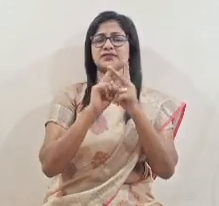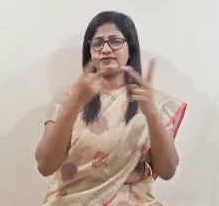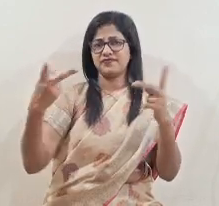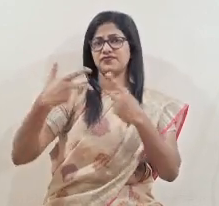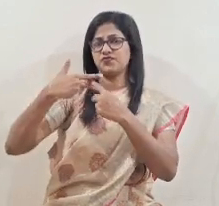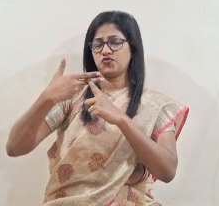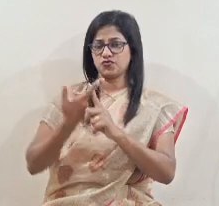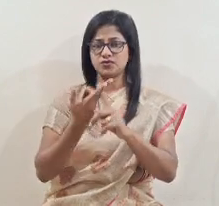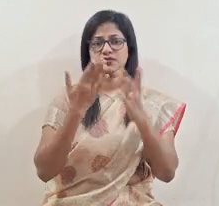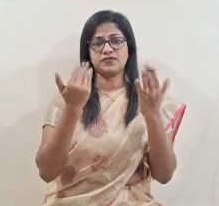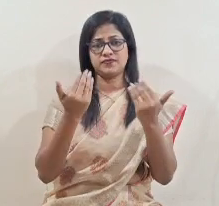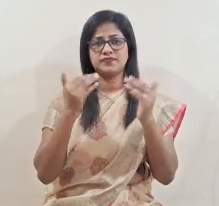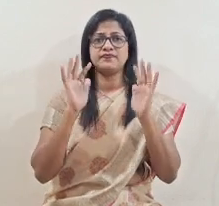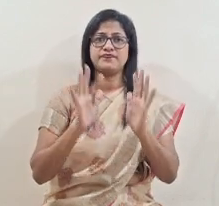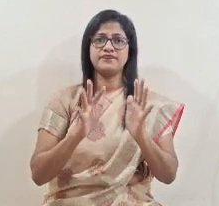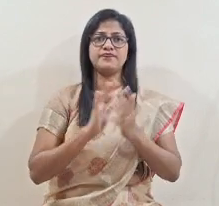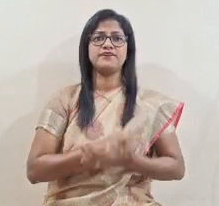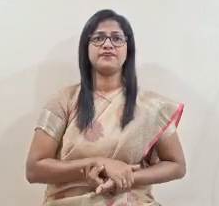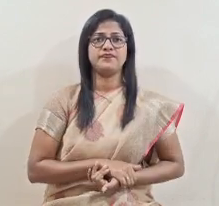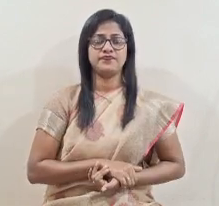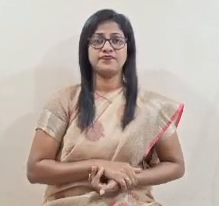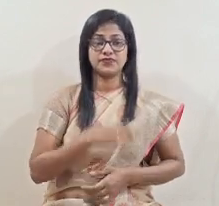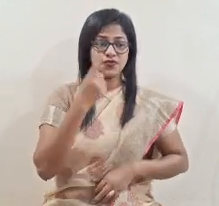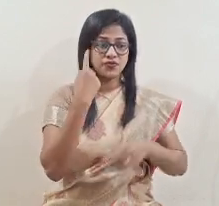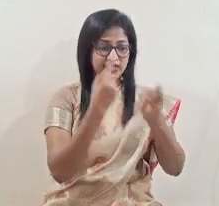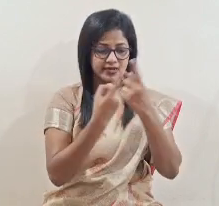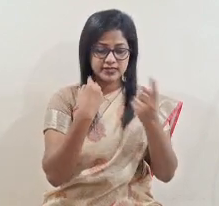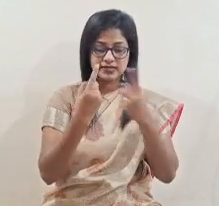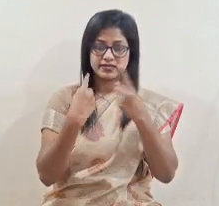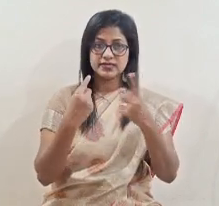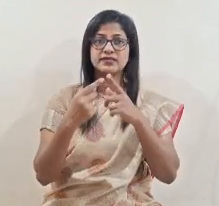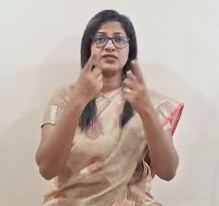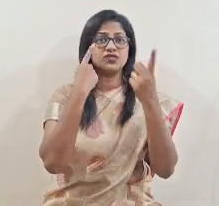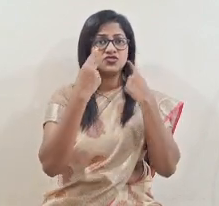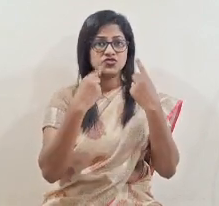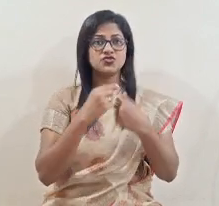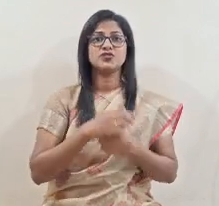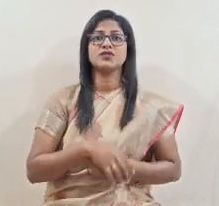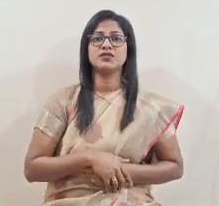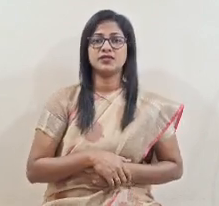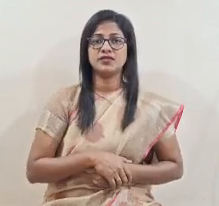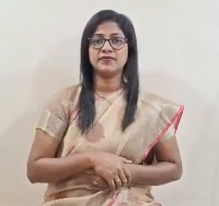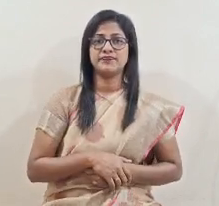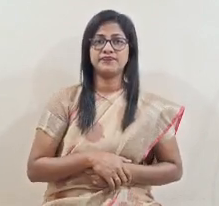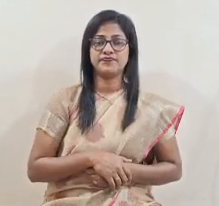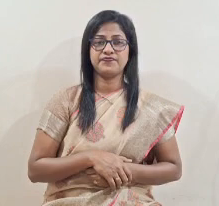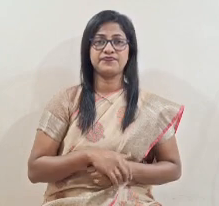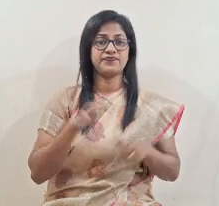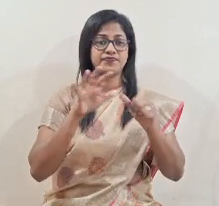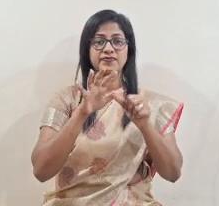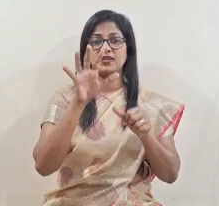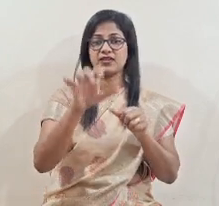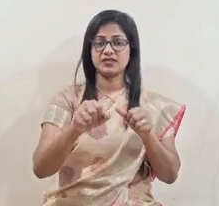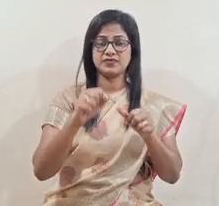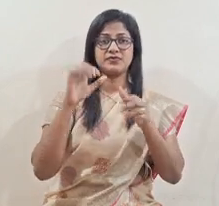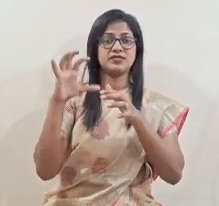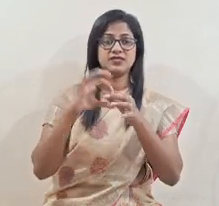tools available to actually to assess or evaluate the accessibility